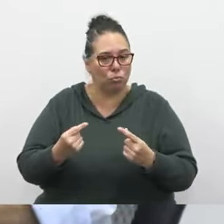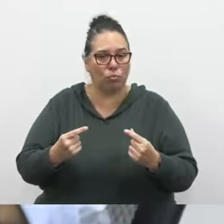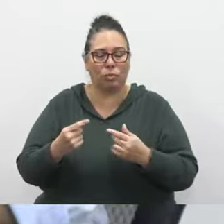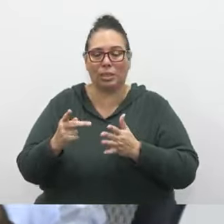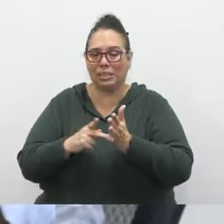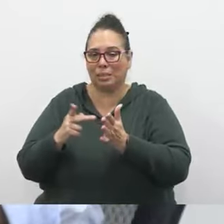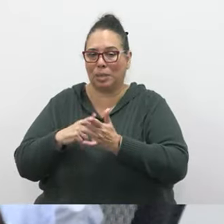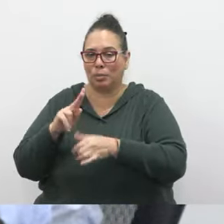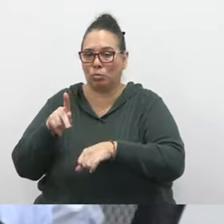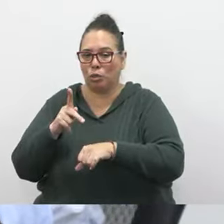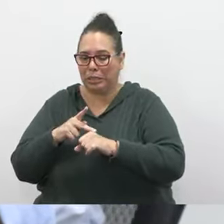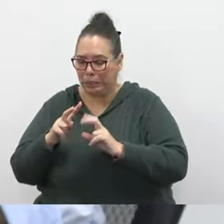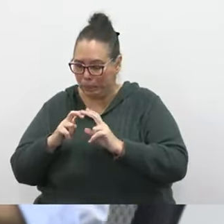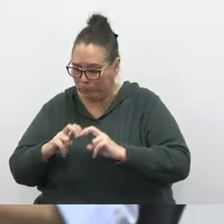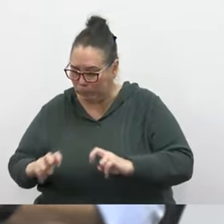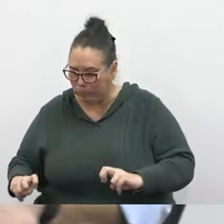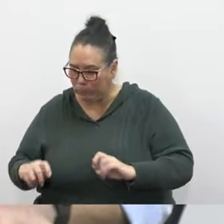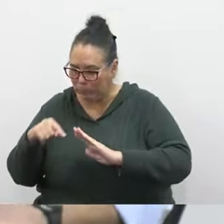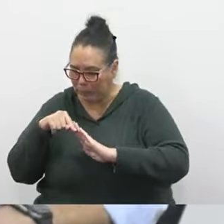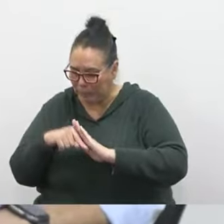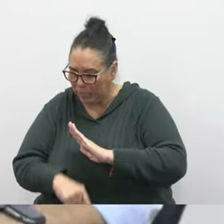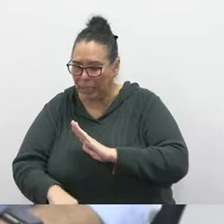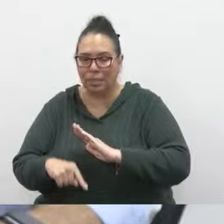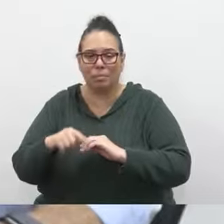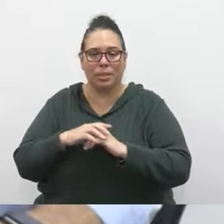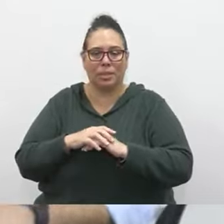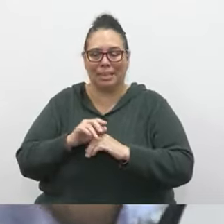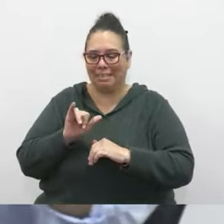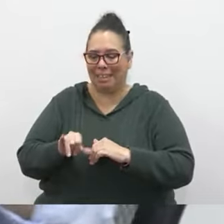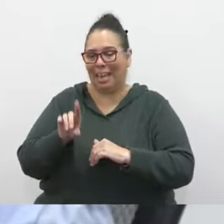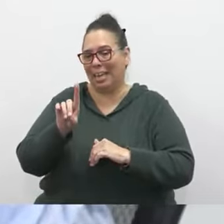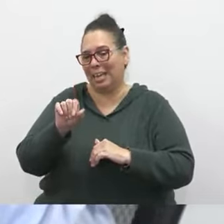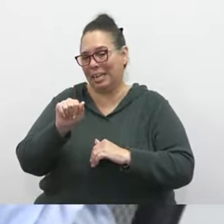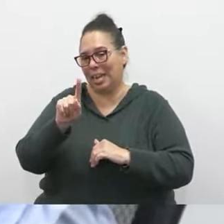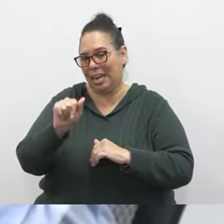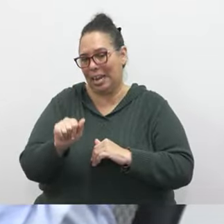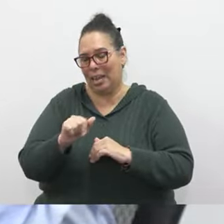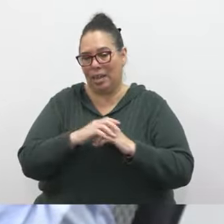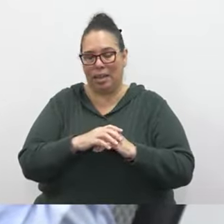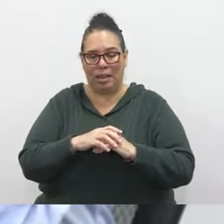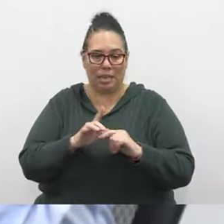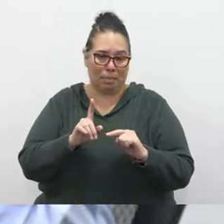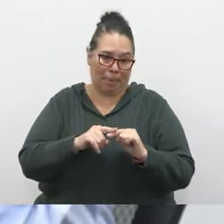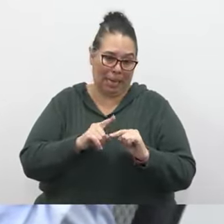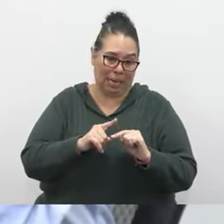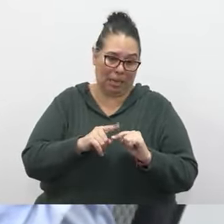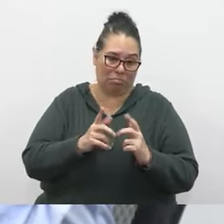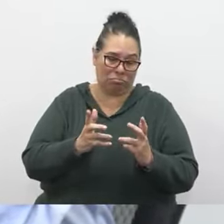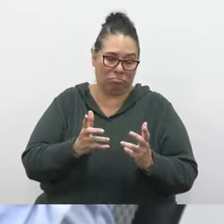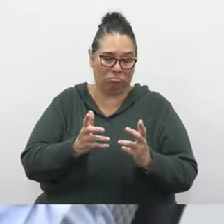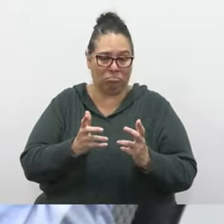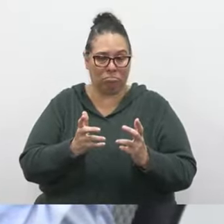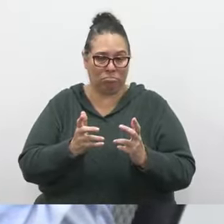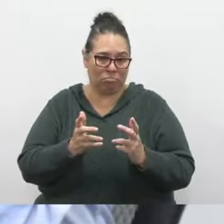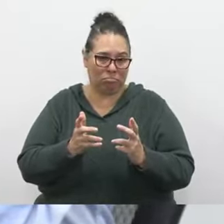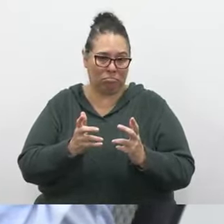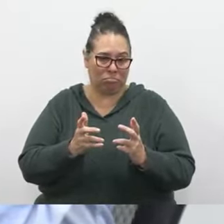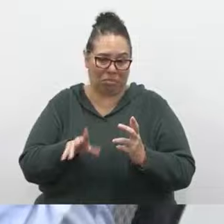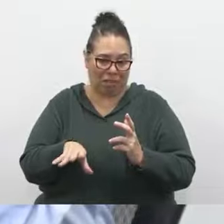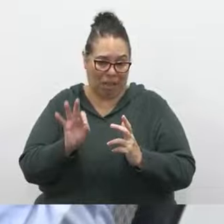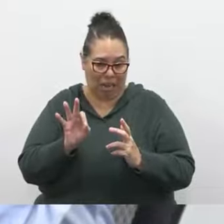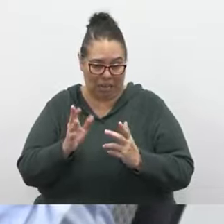principals are really digging in pretty deep and taking a deep dive into that data. And depending on what they're